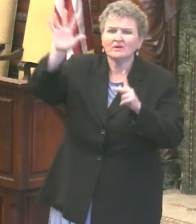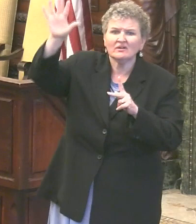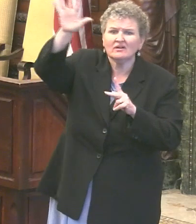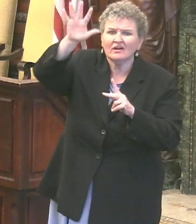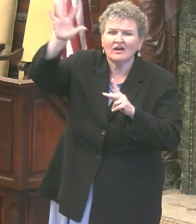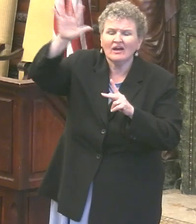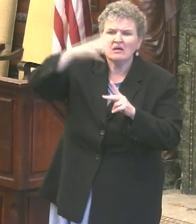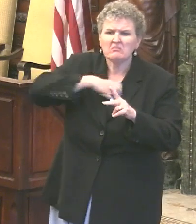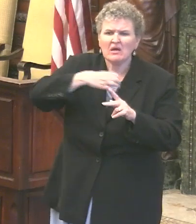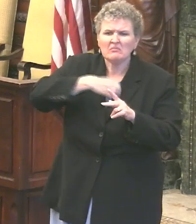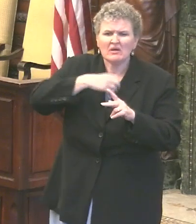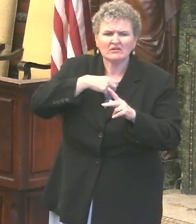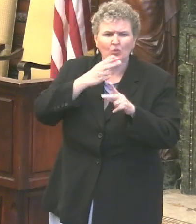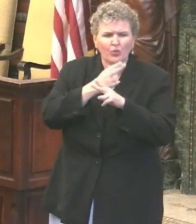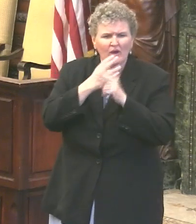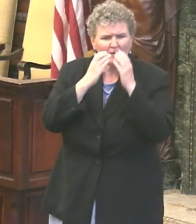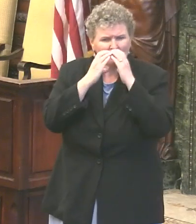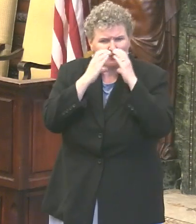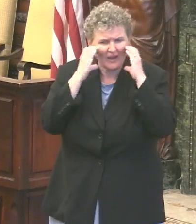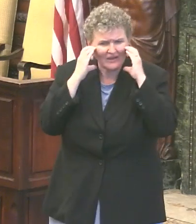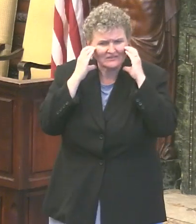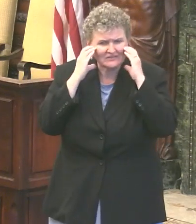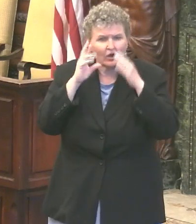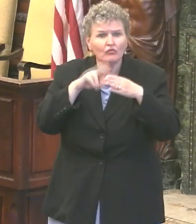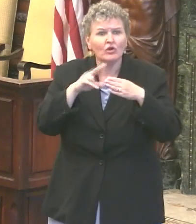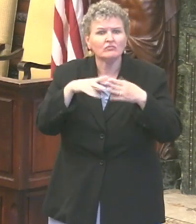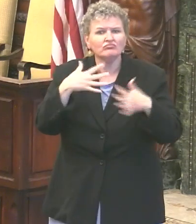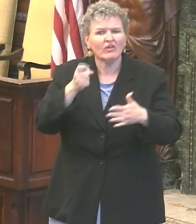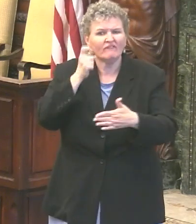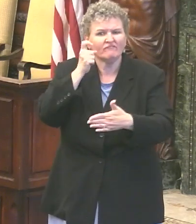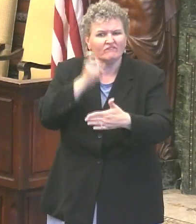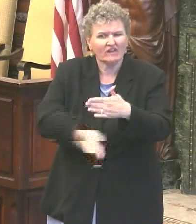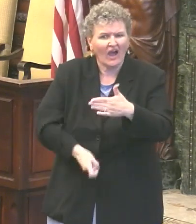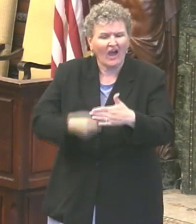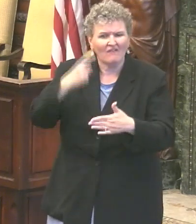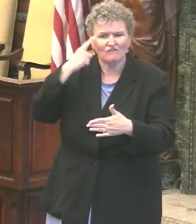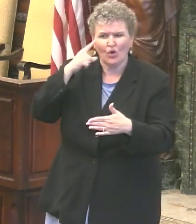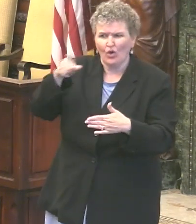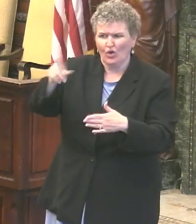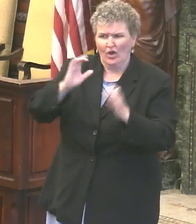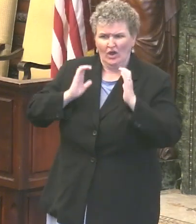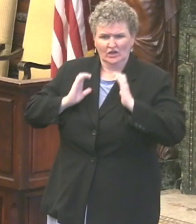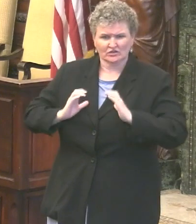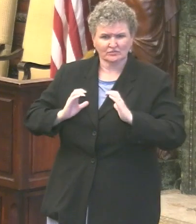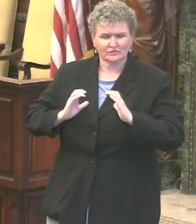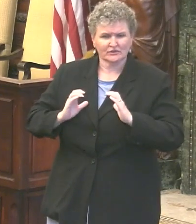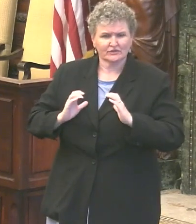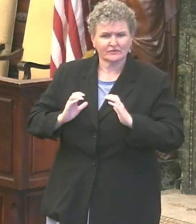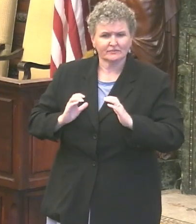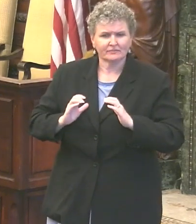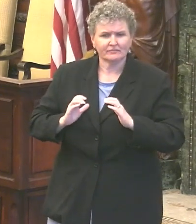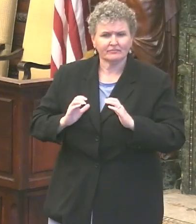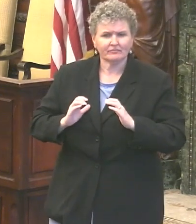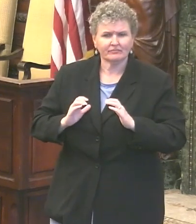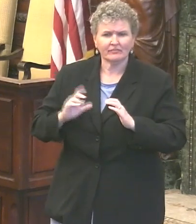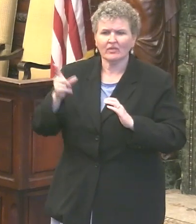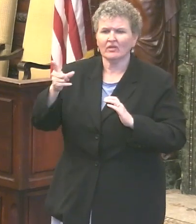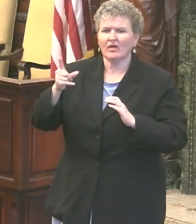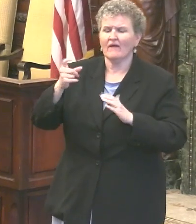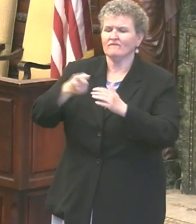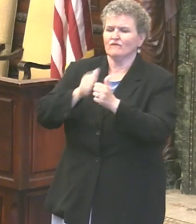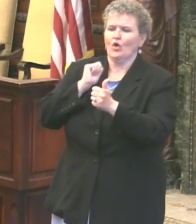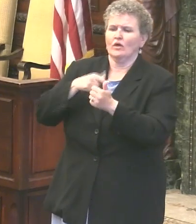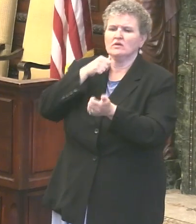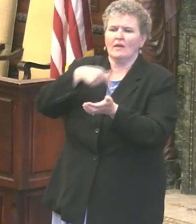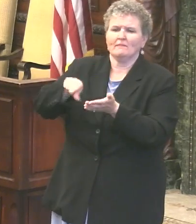propagation, results in fines for those business owners. And what can they do in order to get this accomplished and avoid these fines?